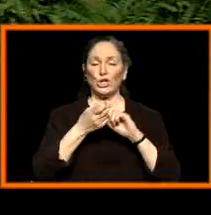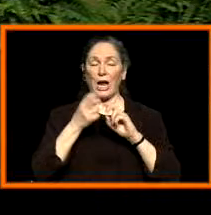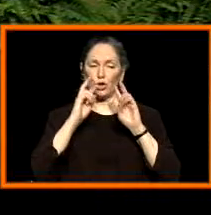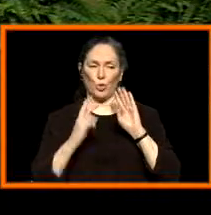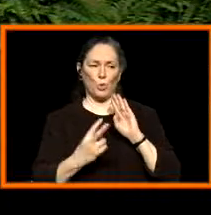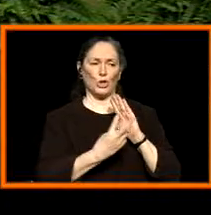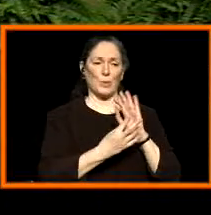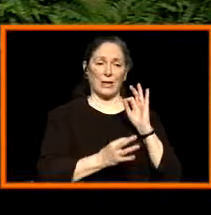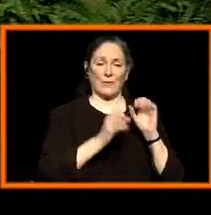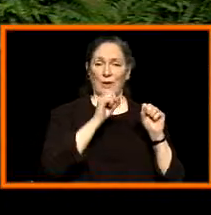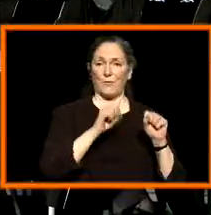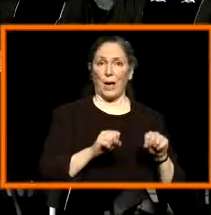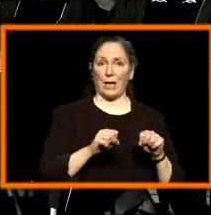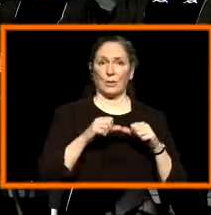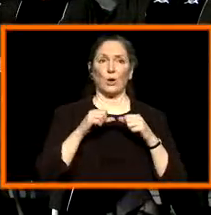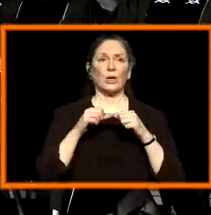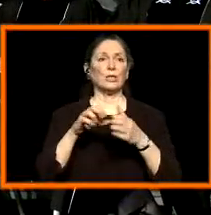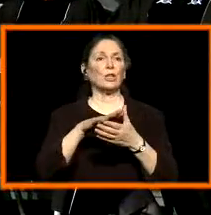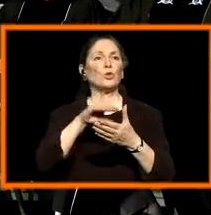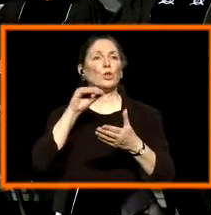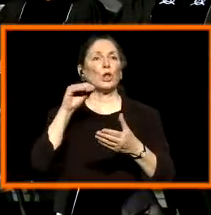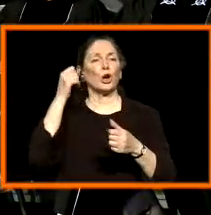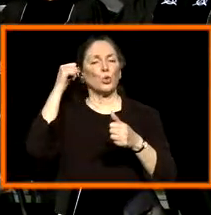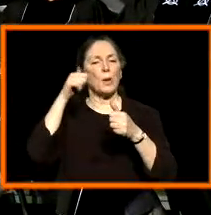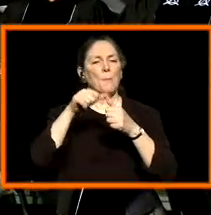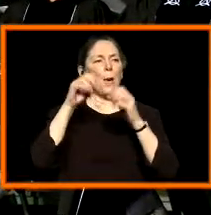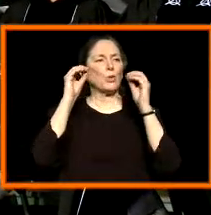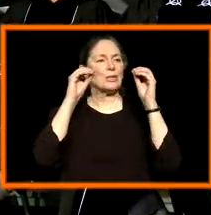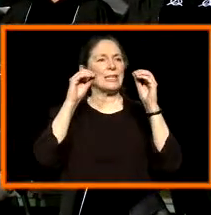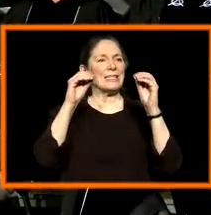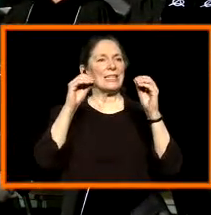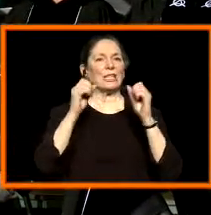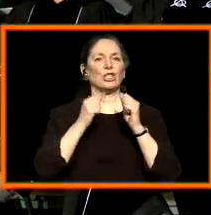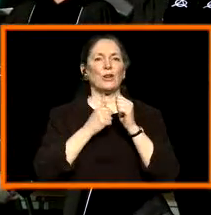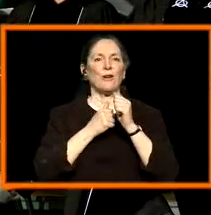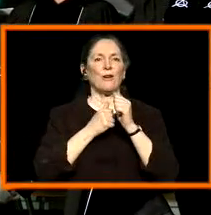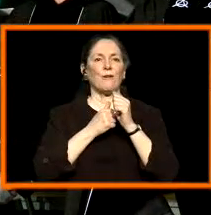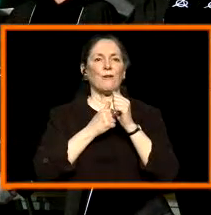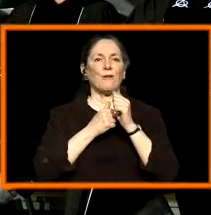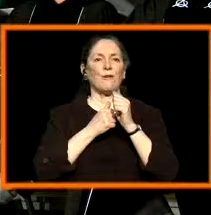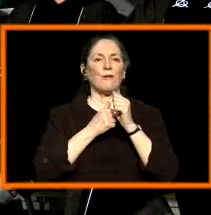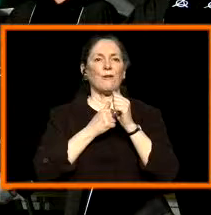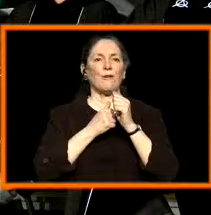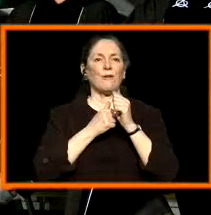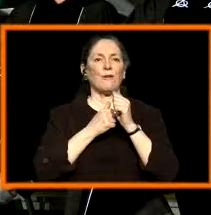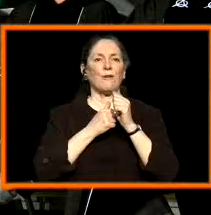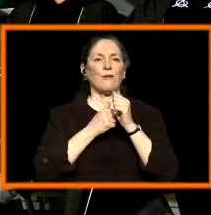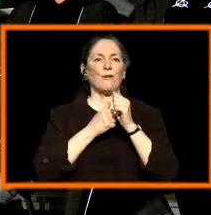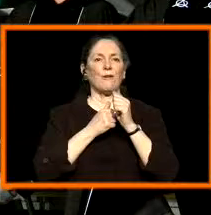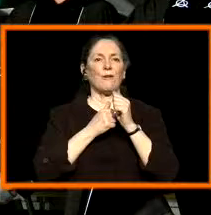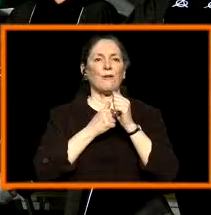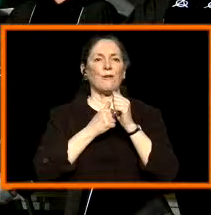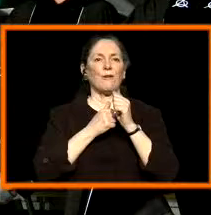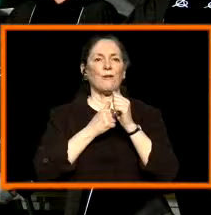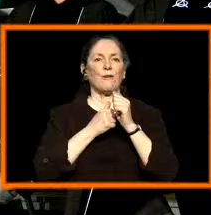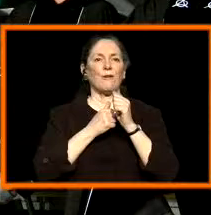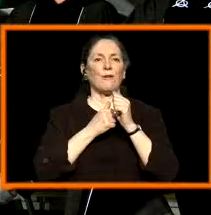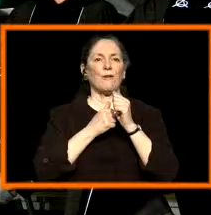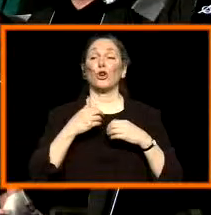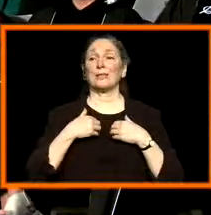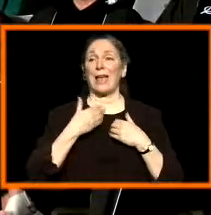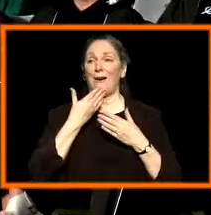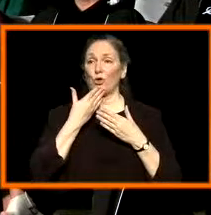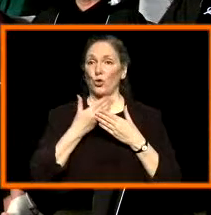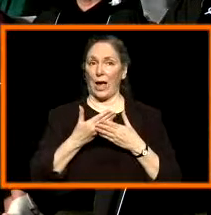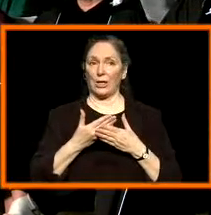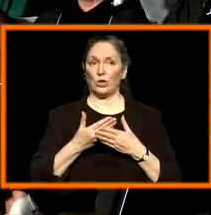possible. Continue to learn, remember to teach, follow your dreams. And of course, have